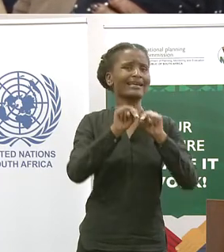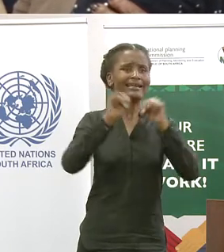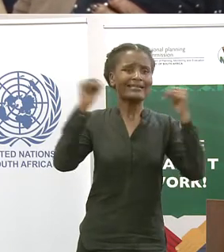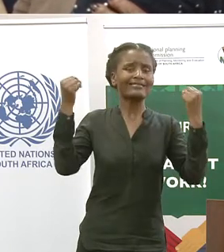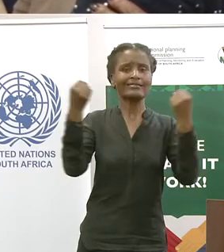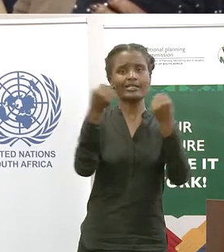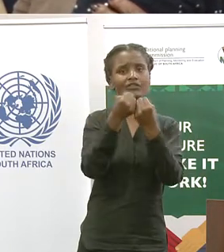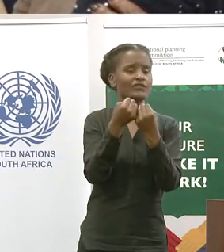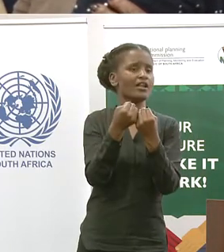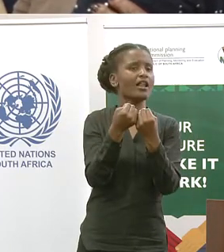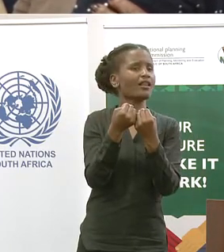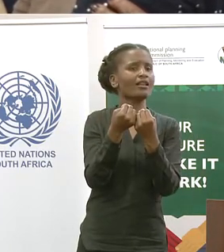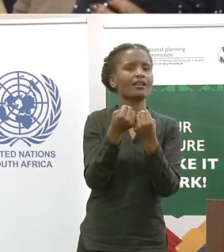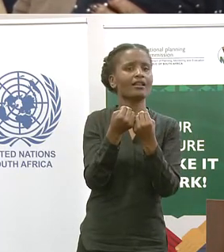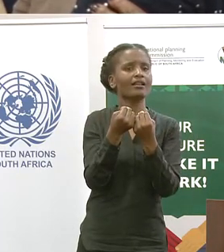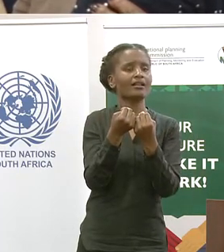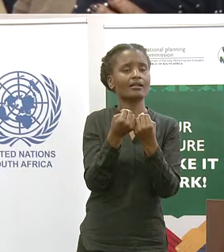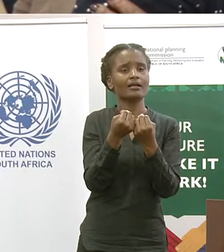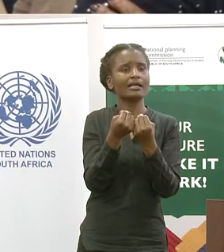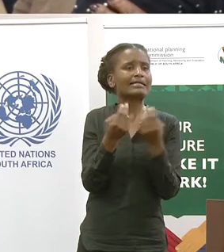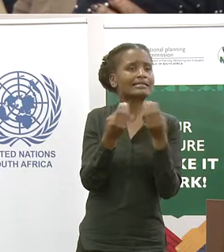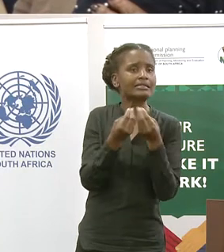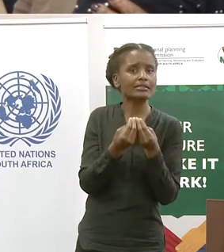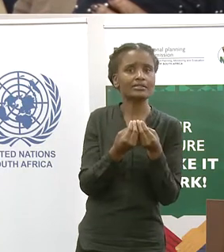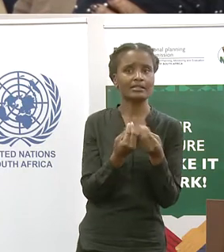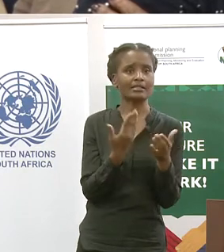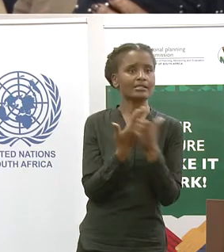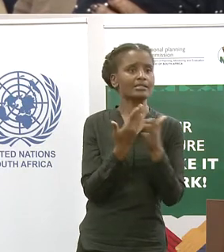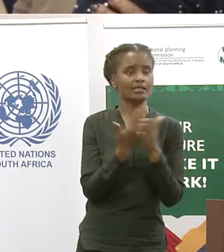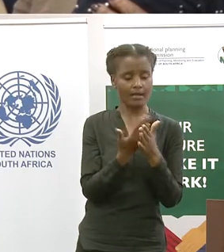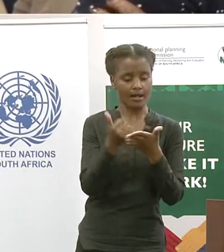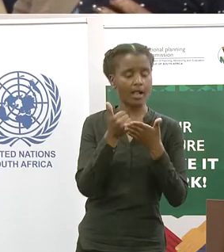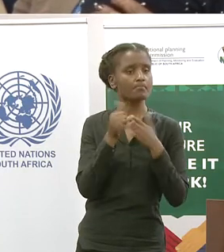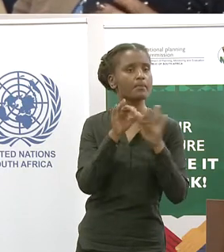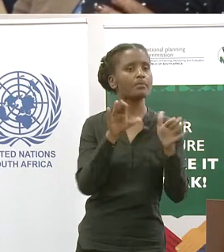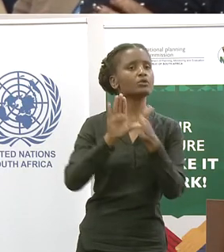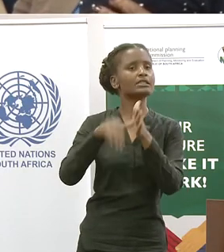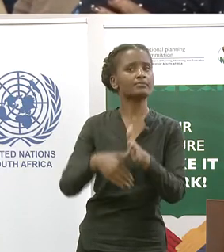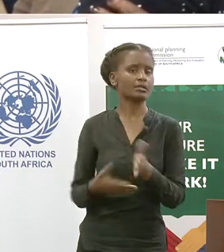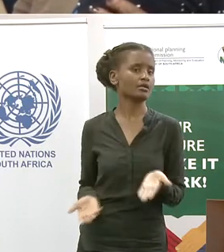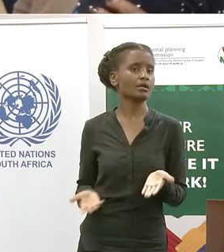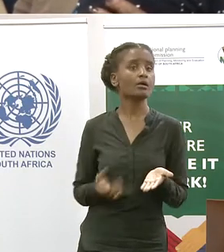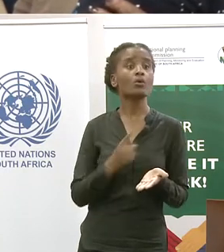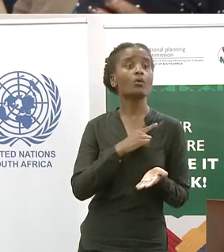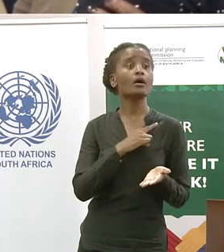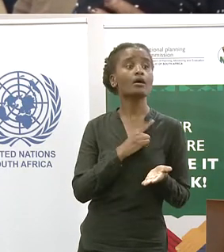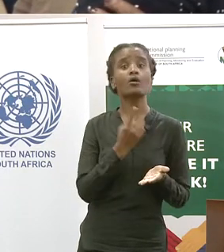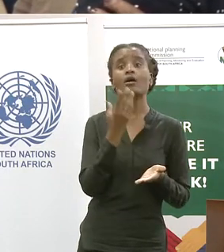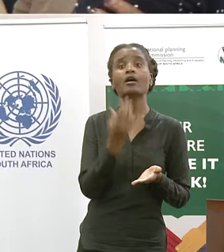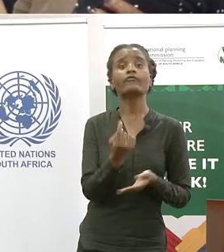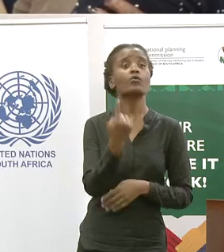league for sports in disability. All you have is a